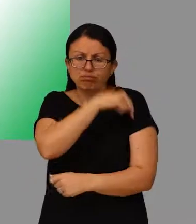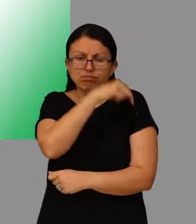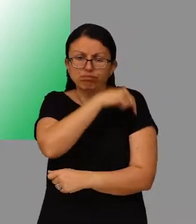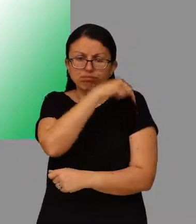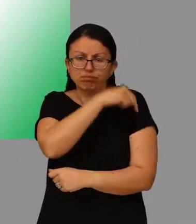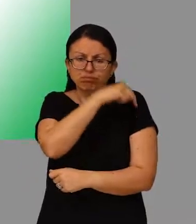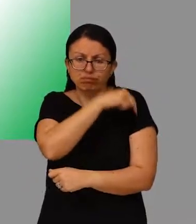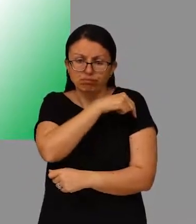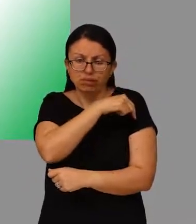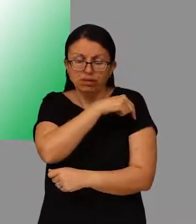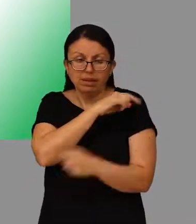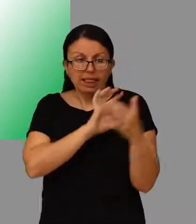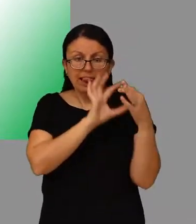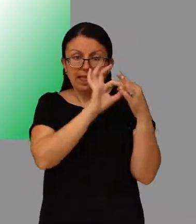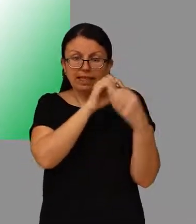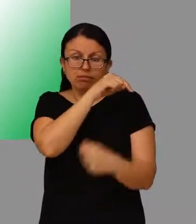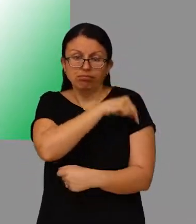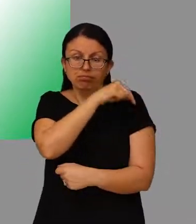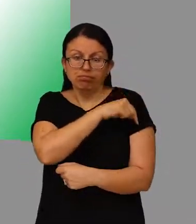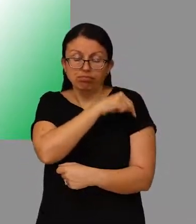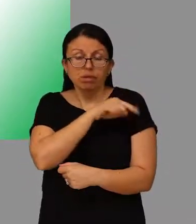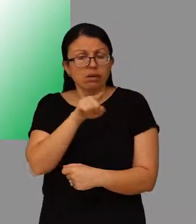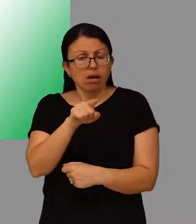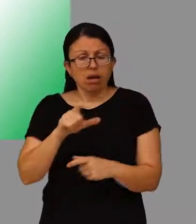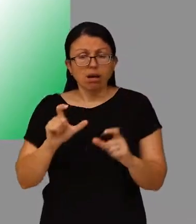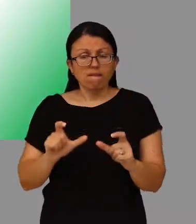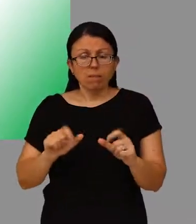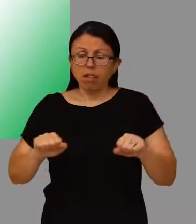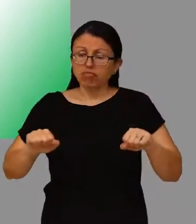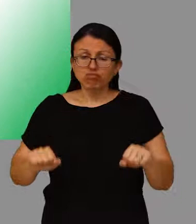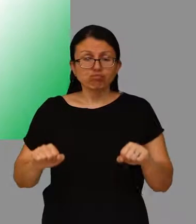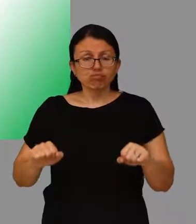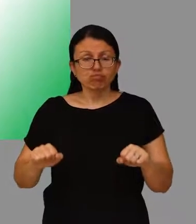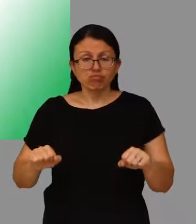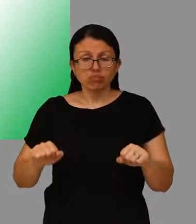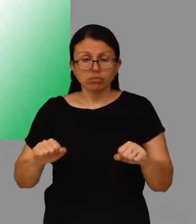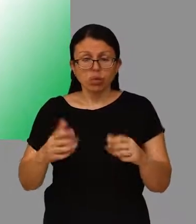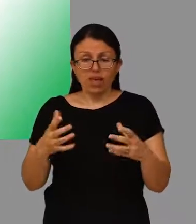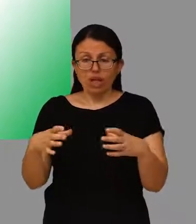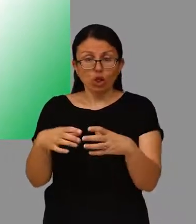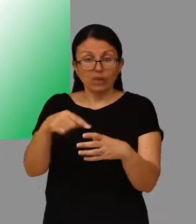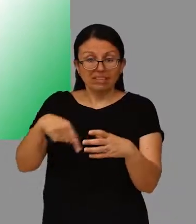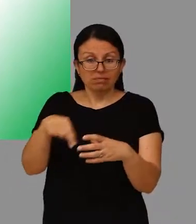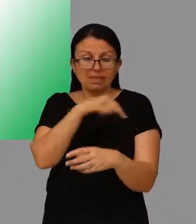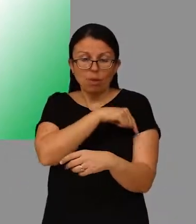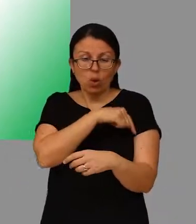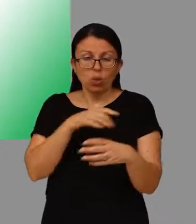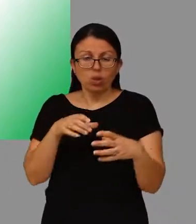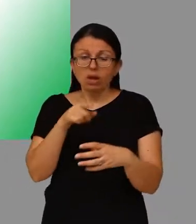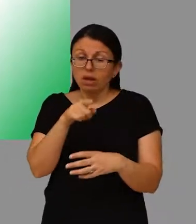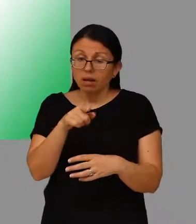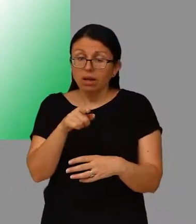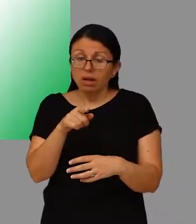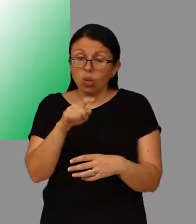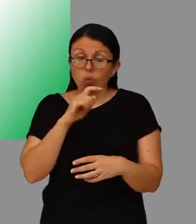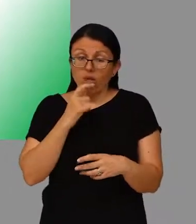IV. You'll find you're hooked up to a drip, and you'll be given a comfortable seat in the chemotherapy unit. You may well